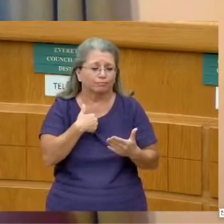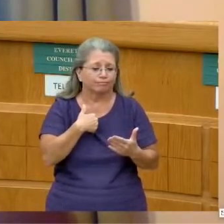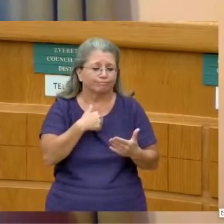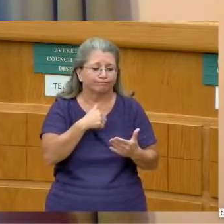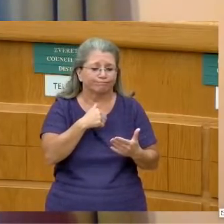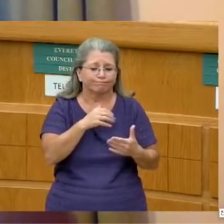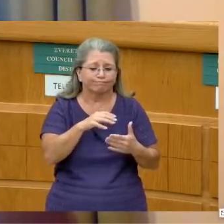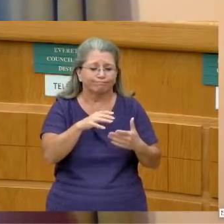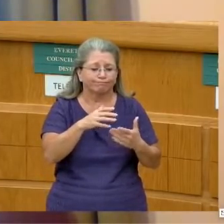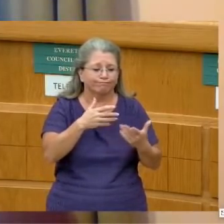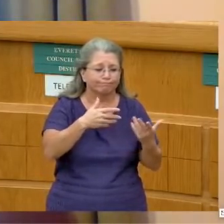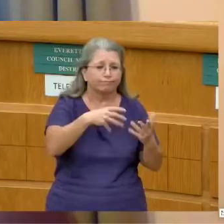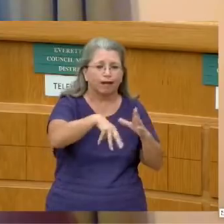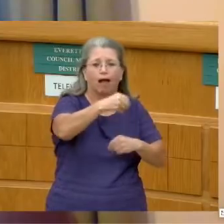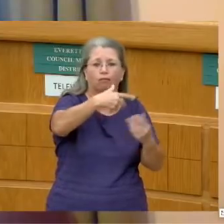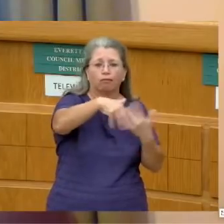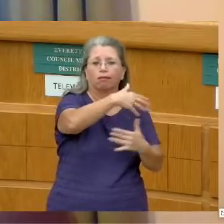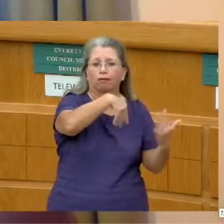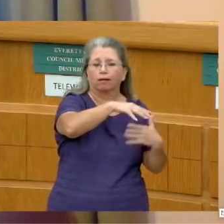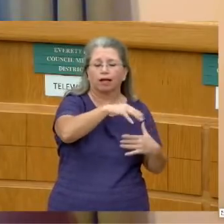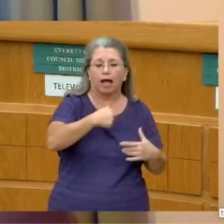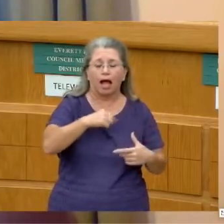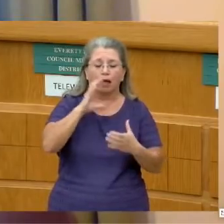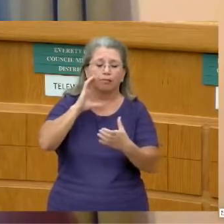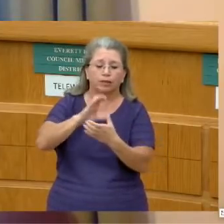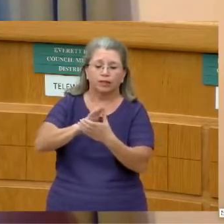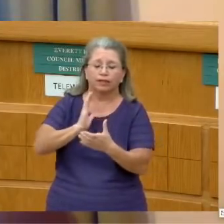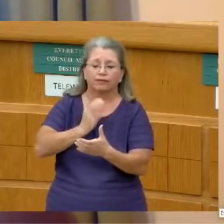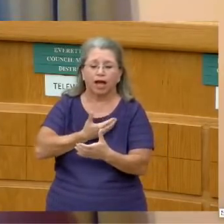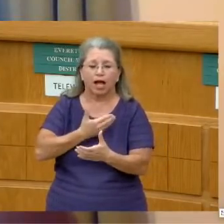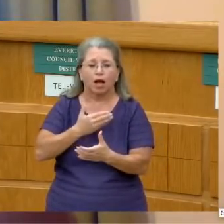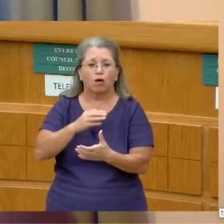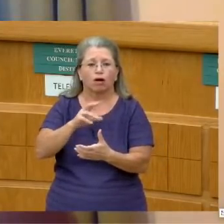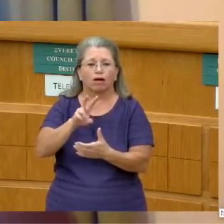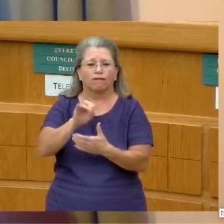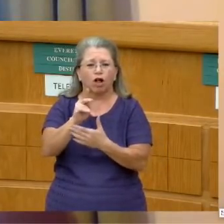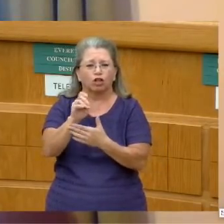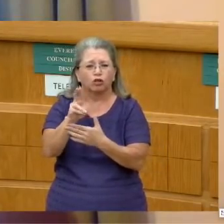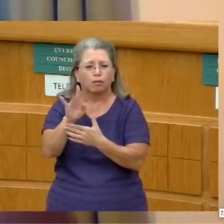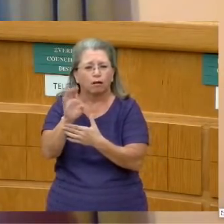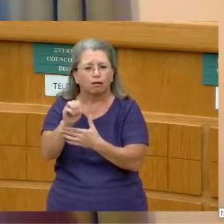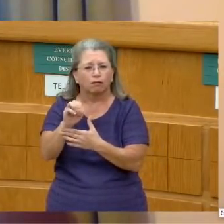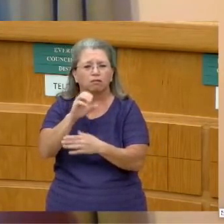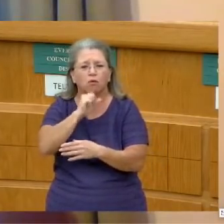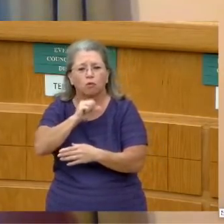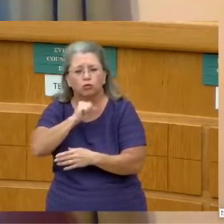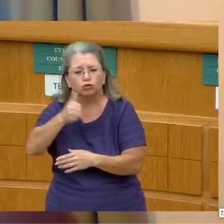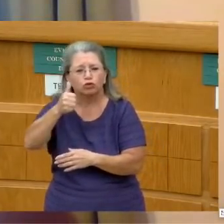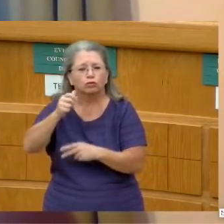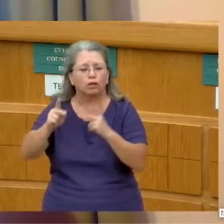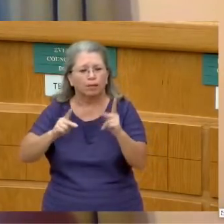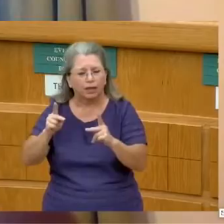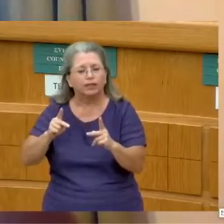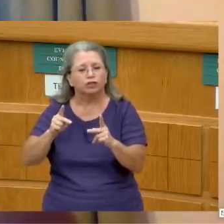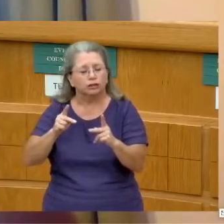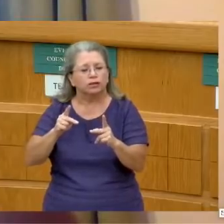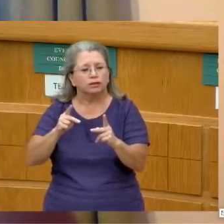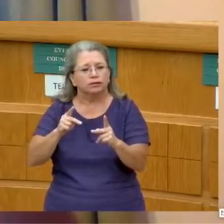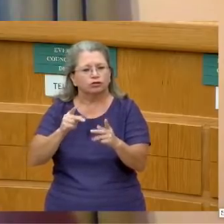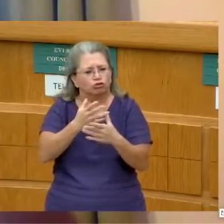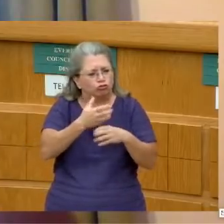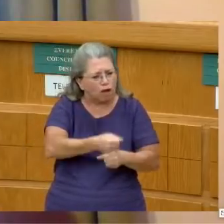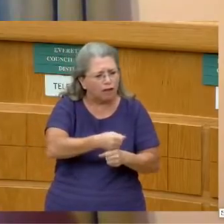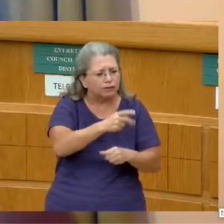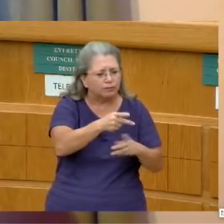our elderly and vulnerable populations trust their family members to keep them safe. So if you were inviting them over to a